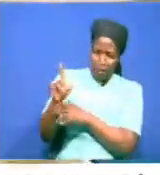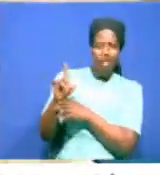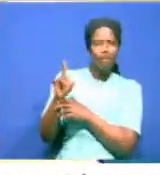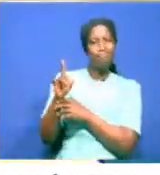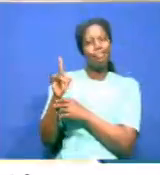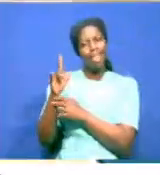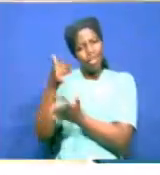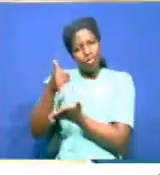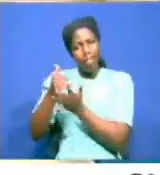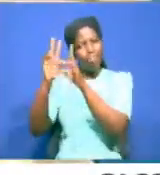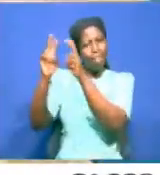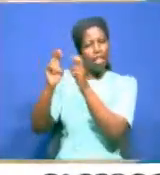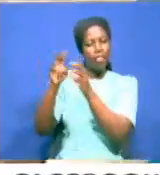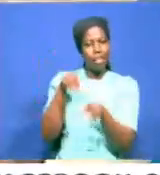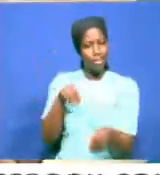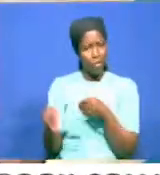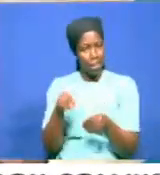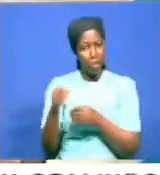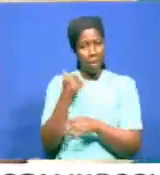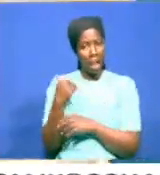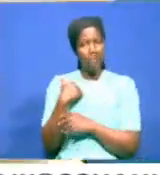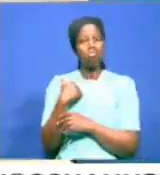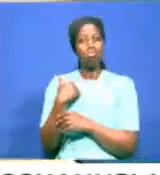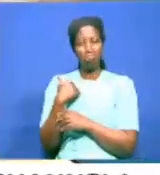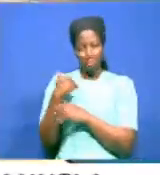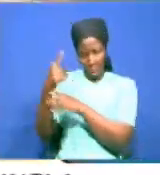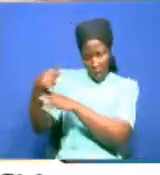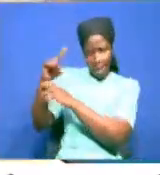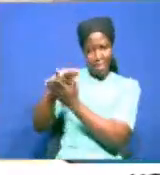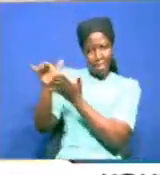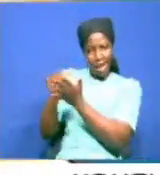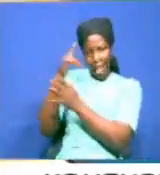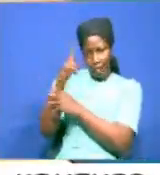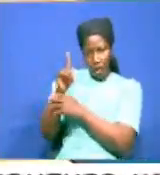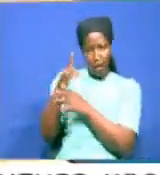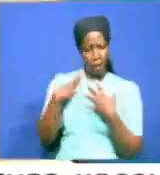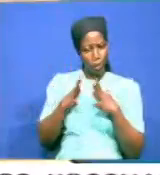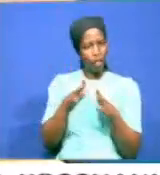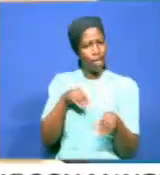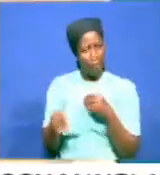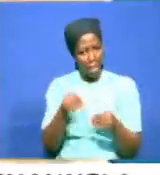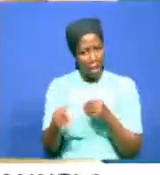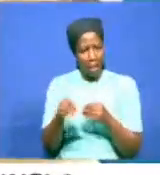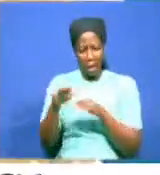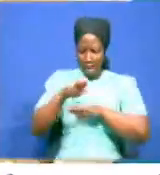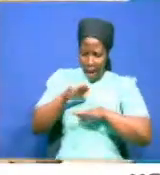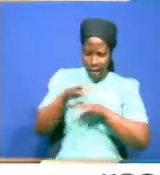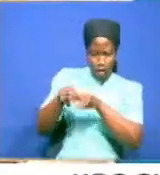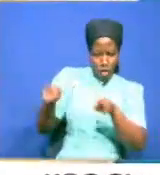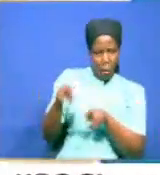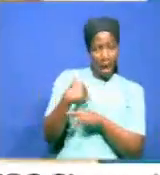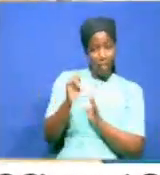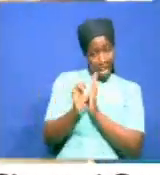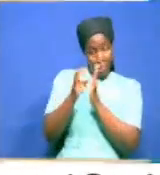disability. There's an isolation center for PWDs. There's enough room for PWDs. Like, for instance, if someone is a wheelchair